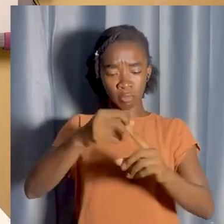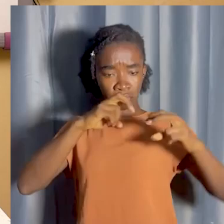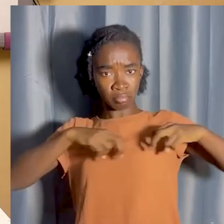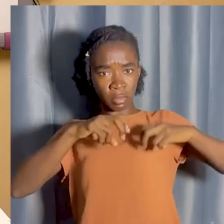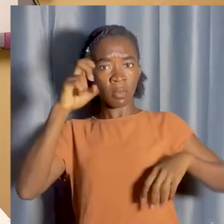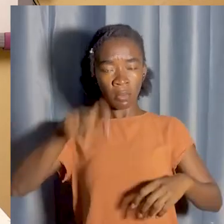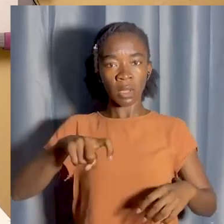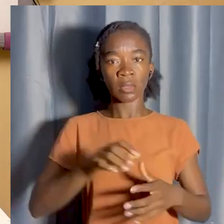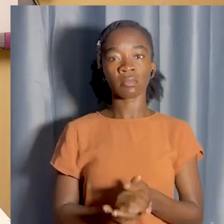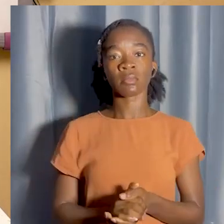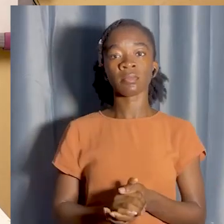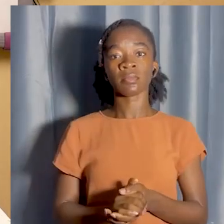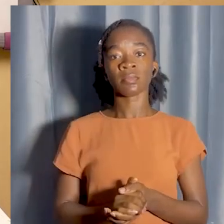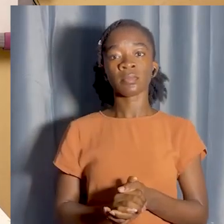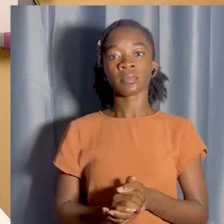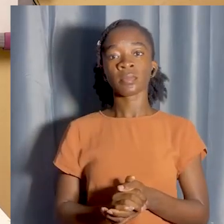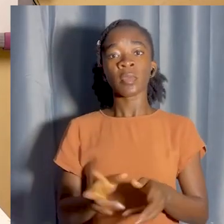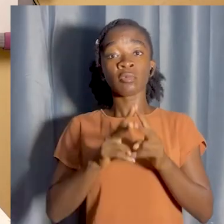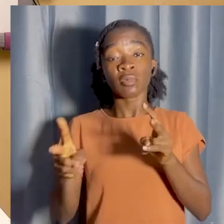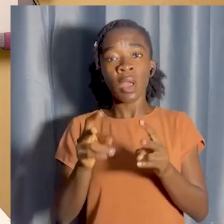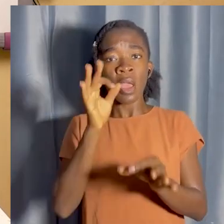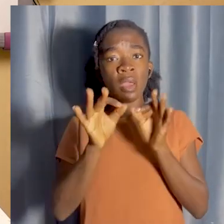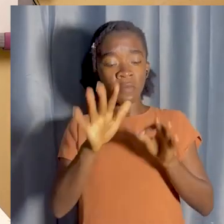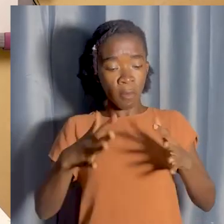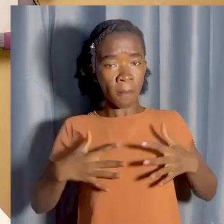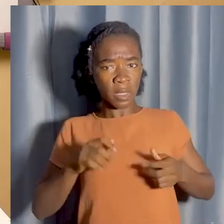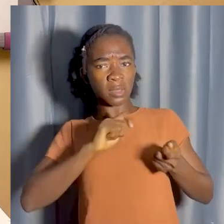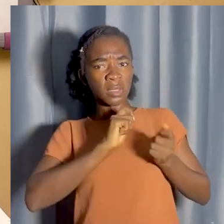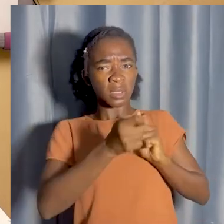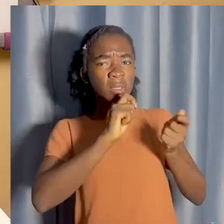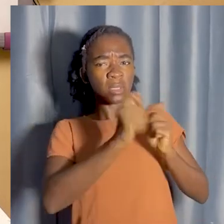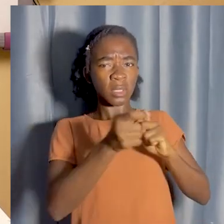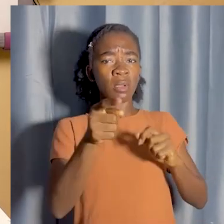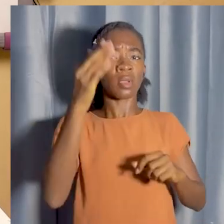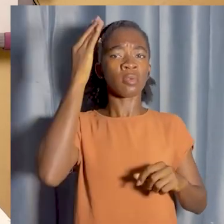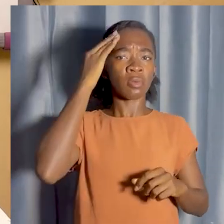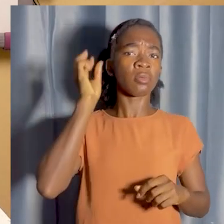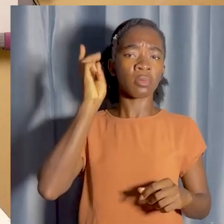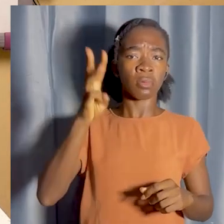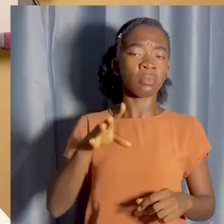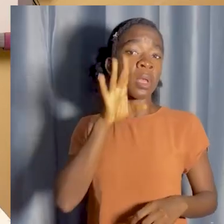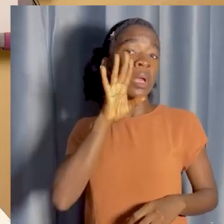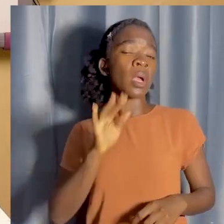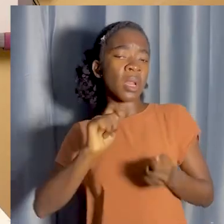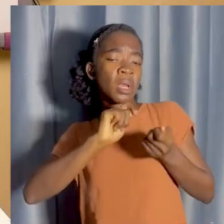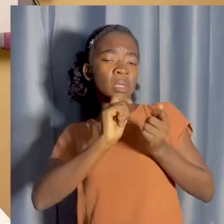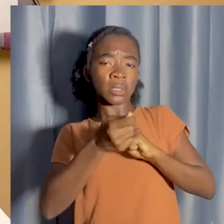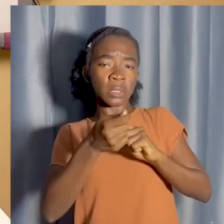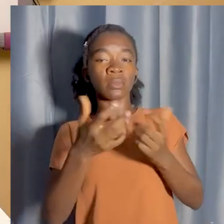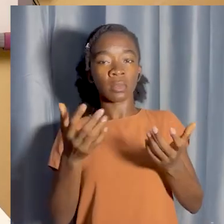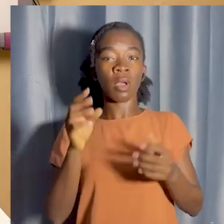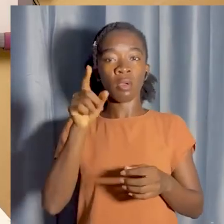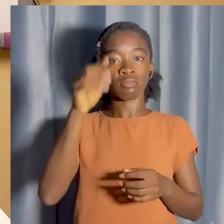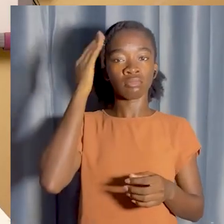is, and what you are looking out for are changes, any change at all in the breast. So the fact that there's a change there does